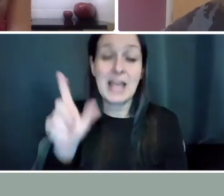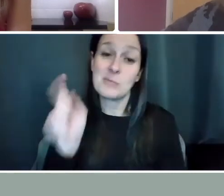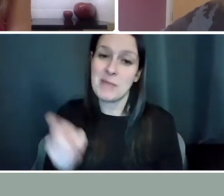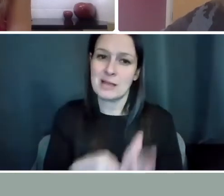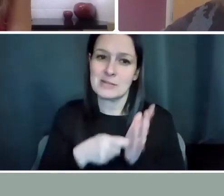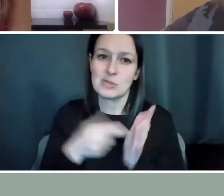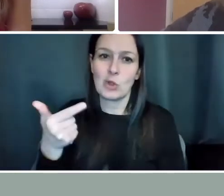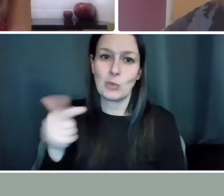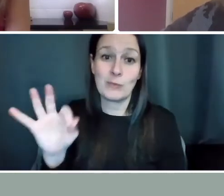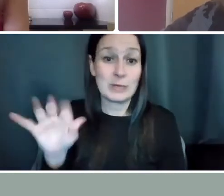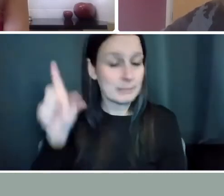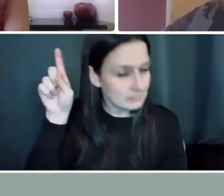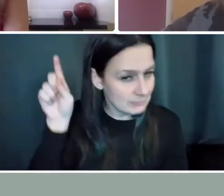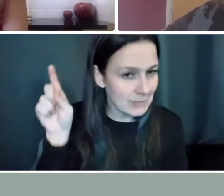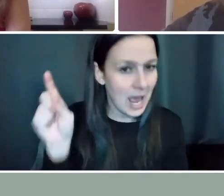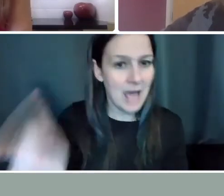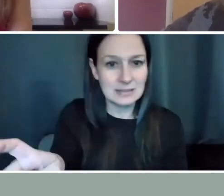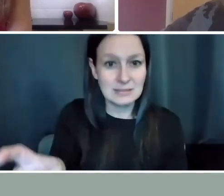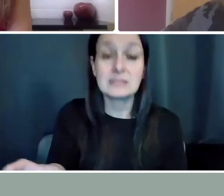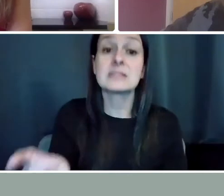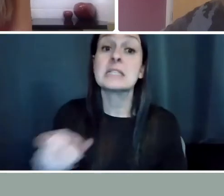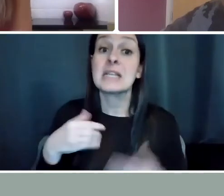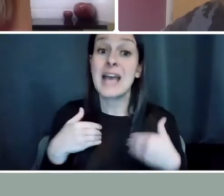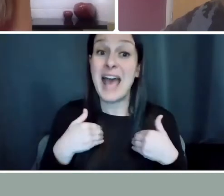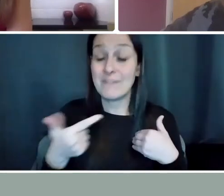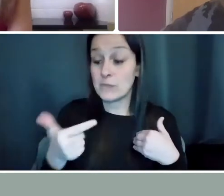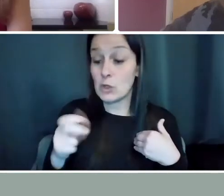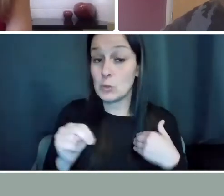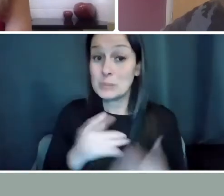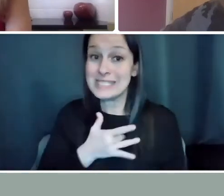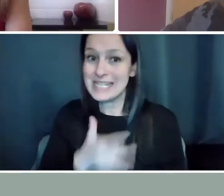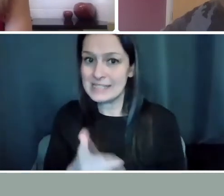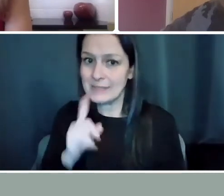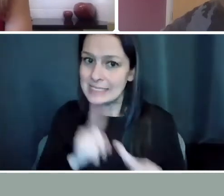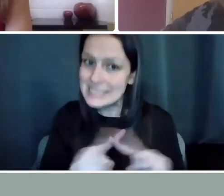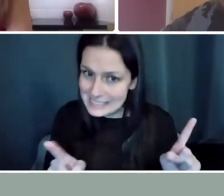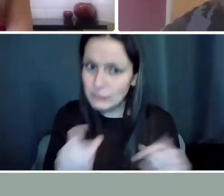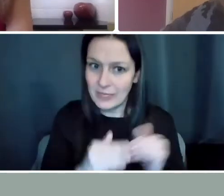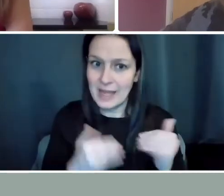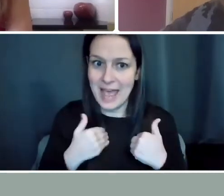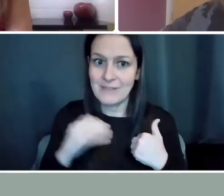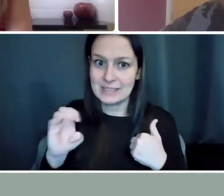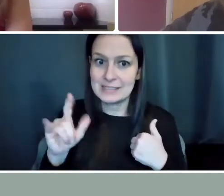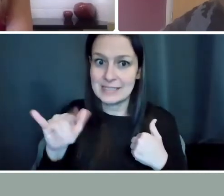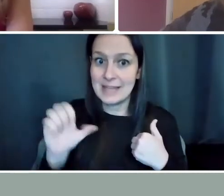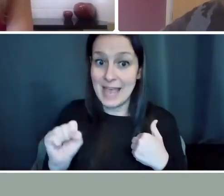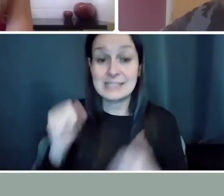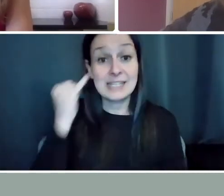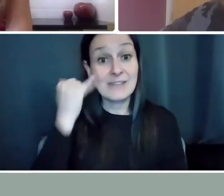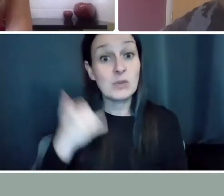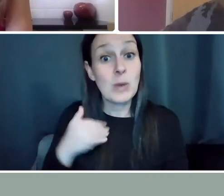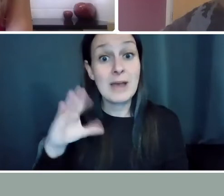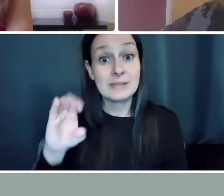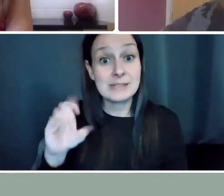is extremely important. And so having a gluten sensitivity is not the same as having celiac. So when you have celiac, you have to